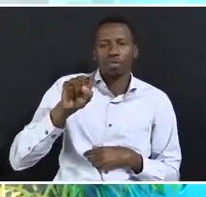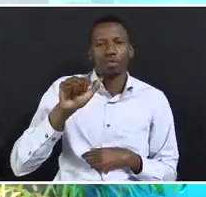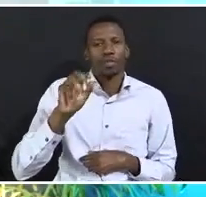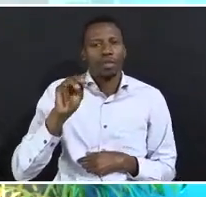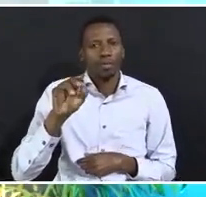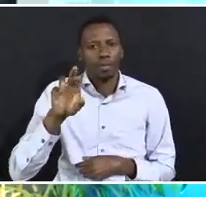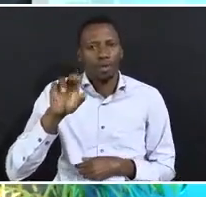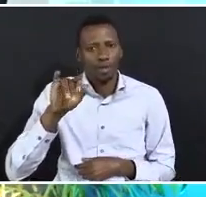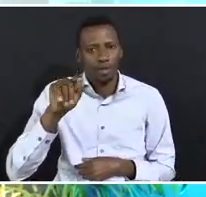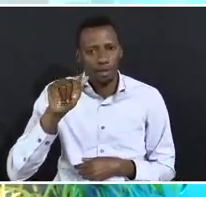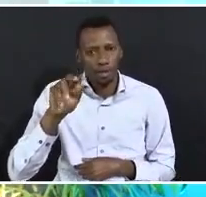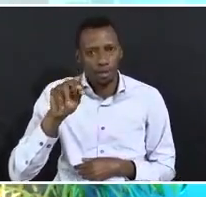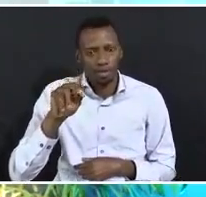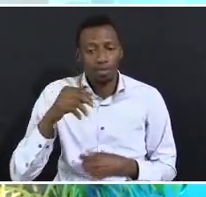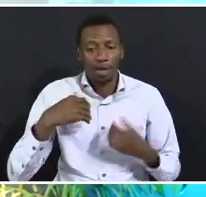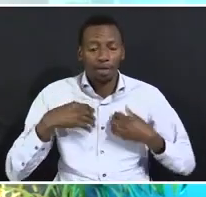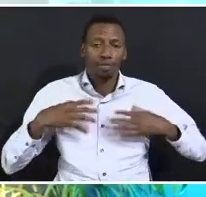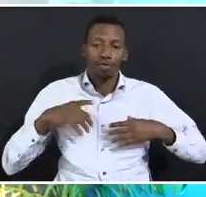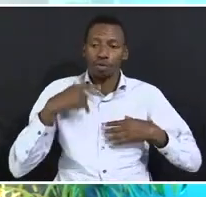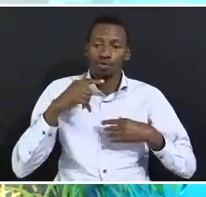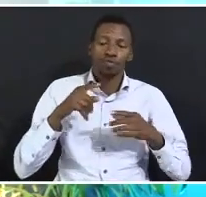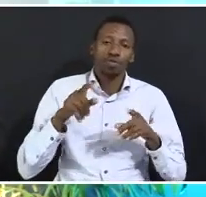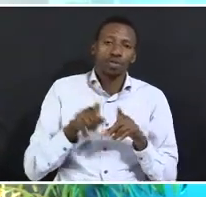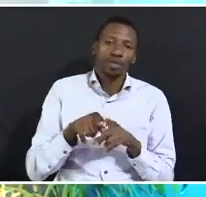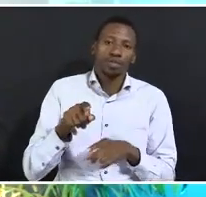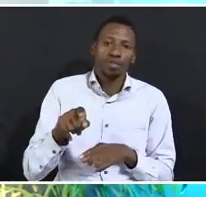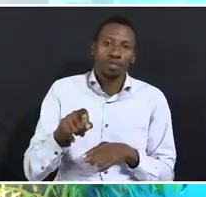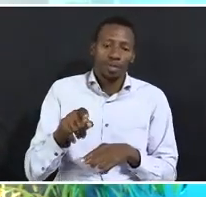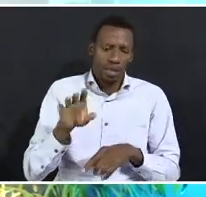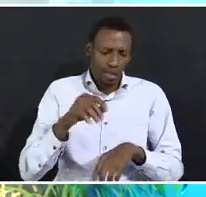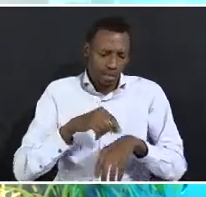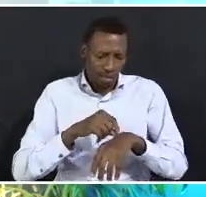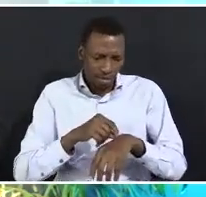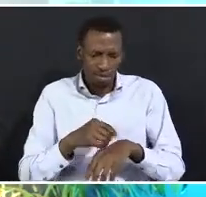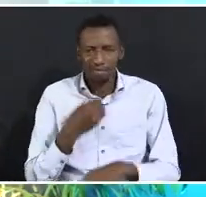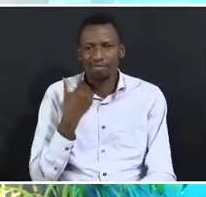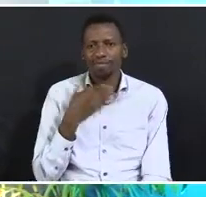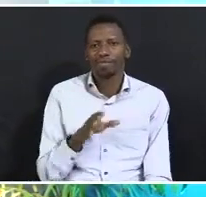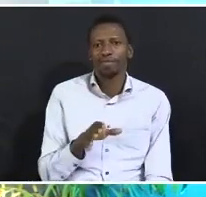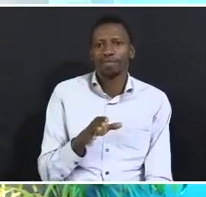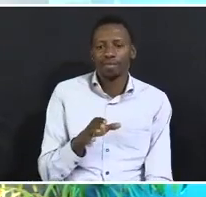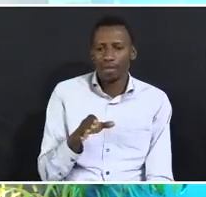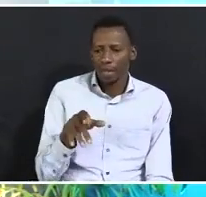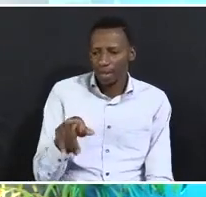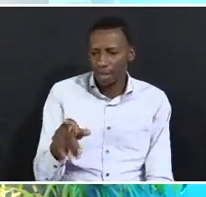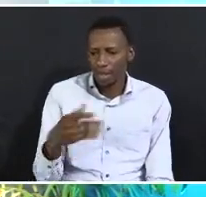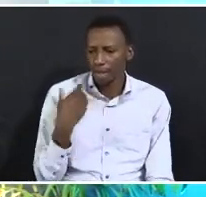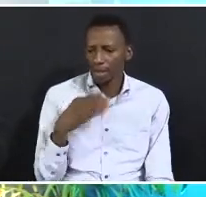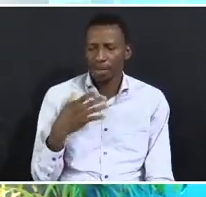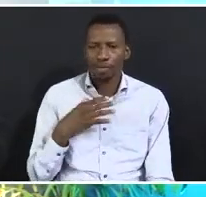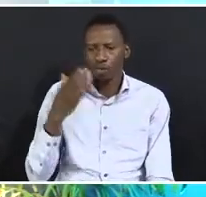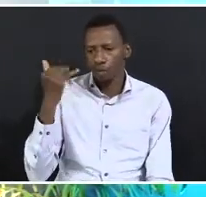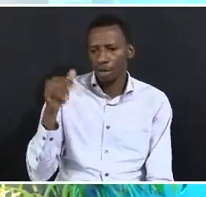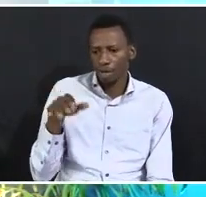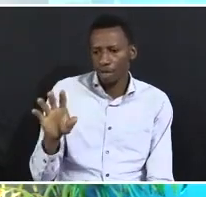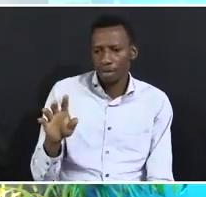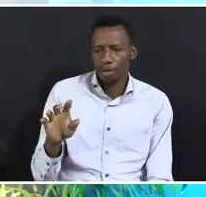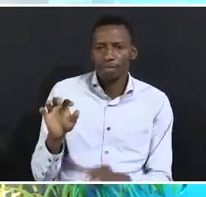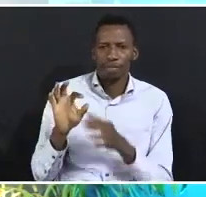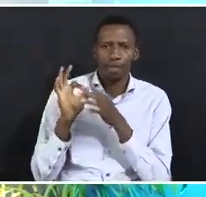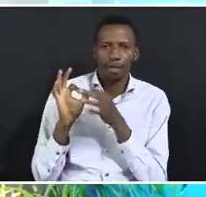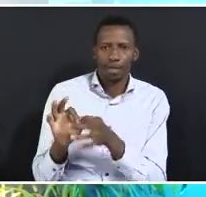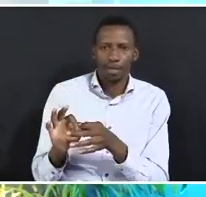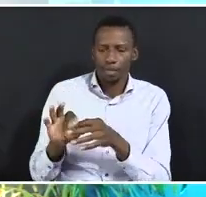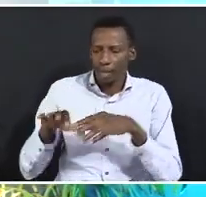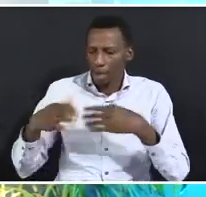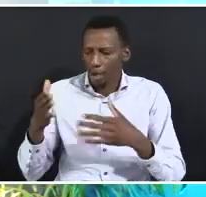the Jews. They hate people because of their skins. They hate people because of their culture. They hate people because how they